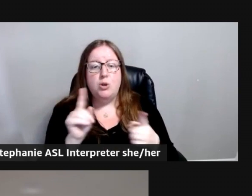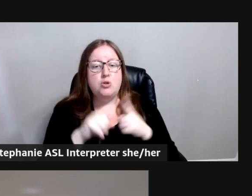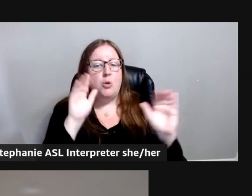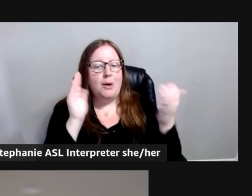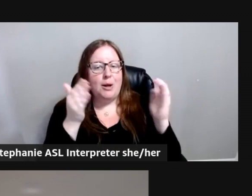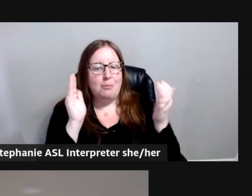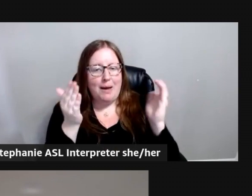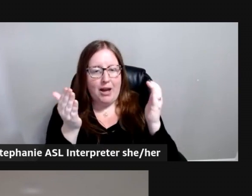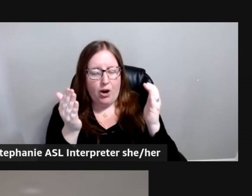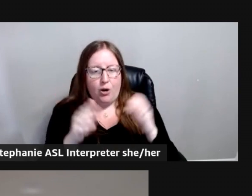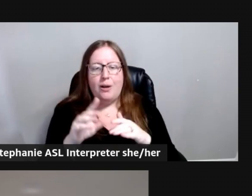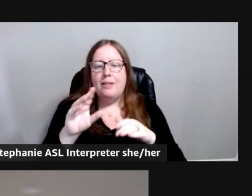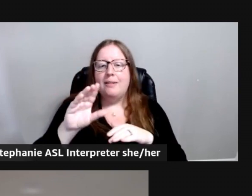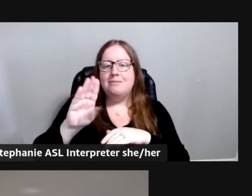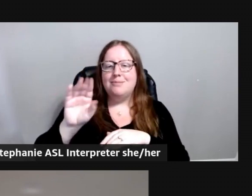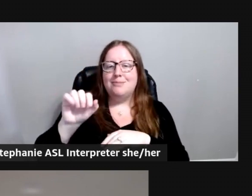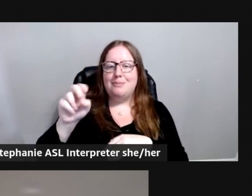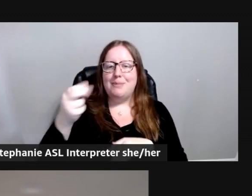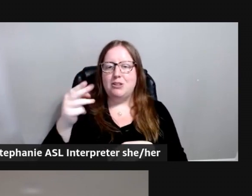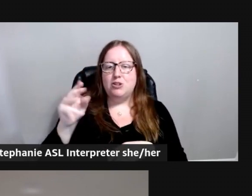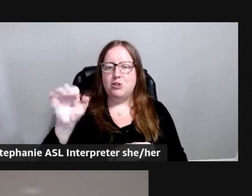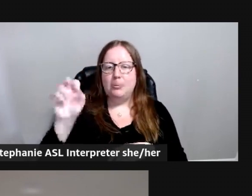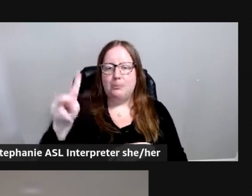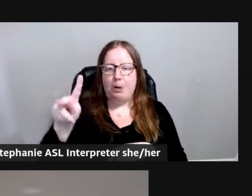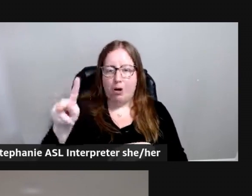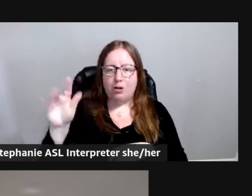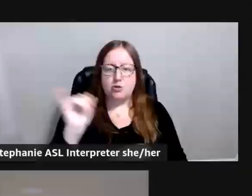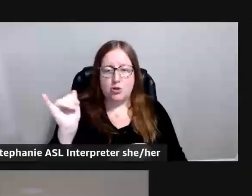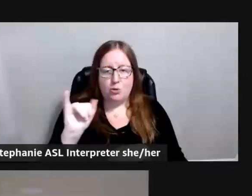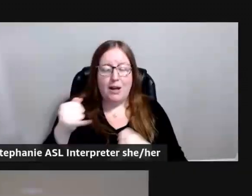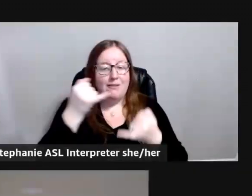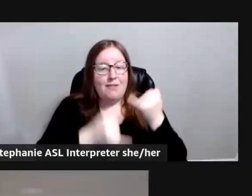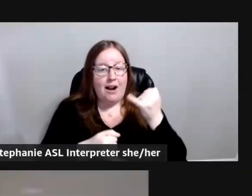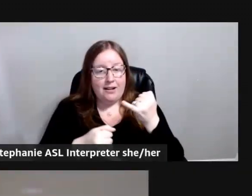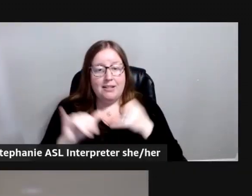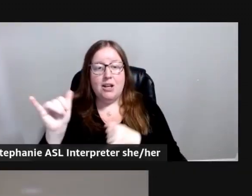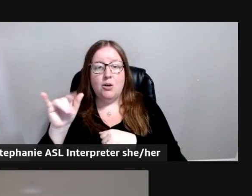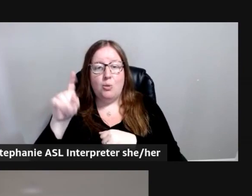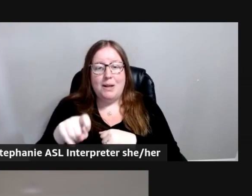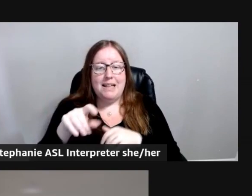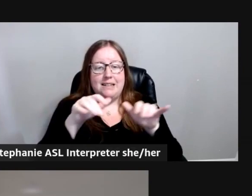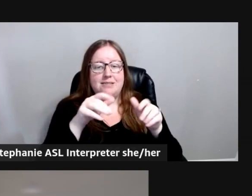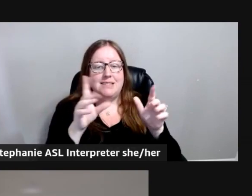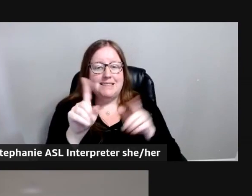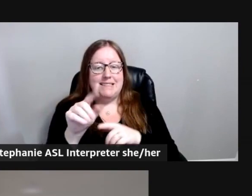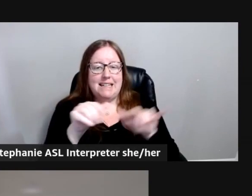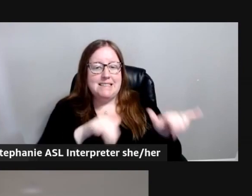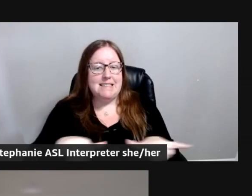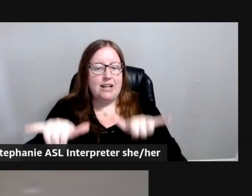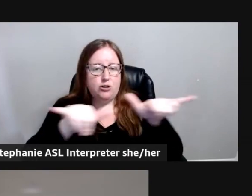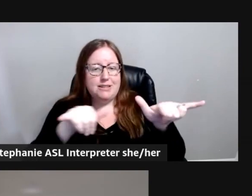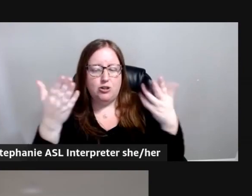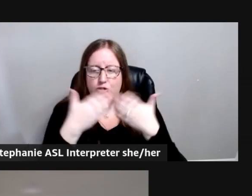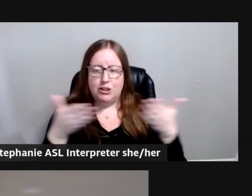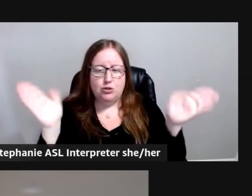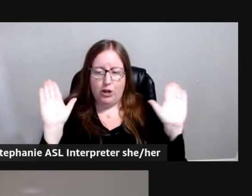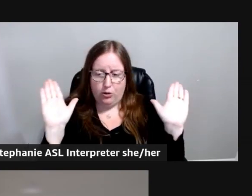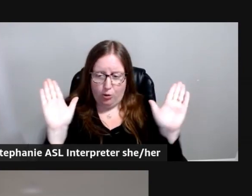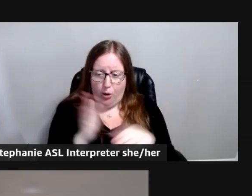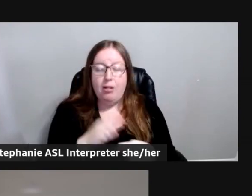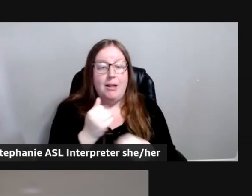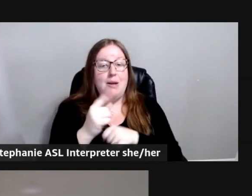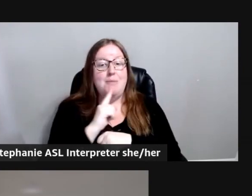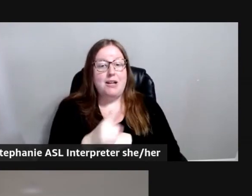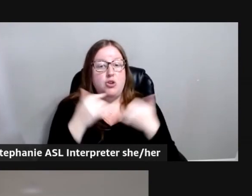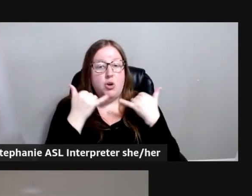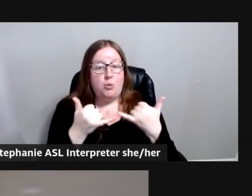or benchmark ourselves with the competitors and peers. And then finally, we need data standardization across the board. Make sure that right now